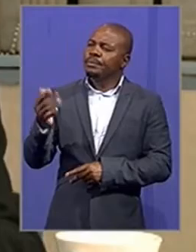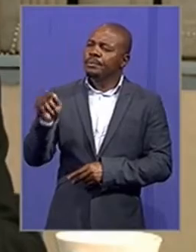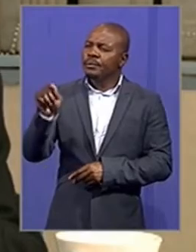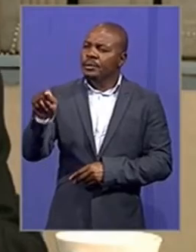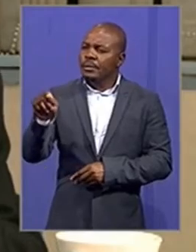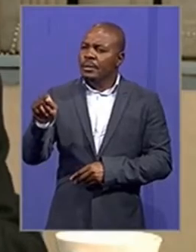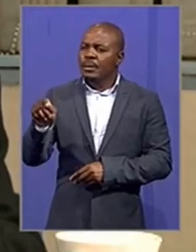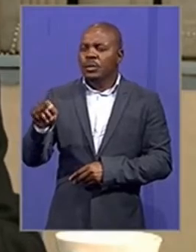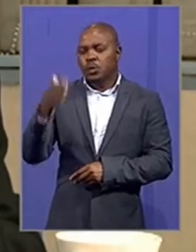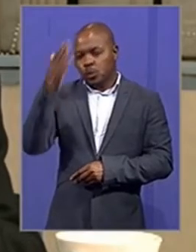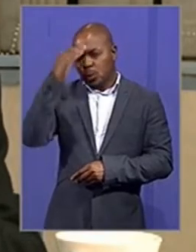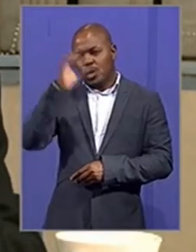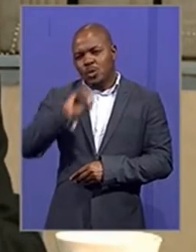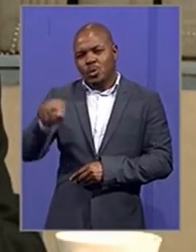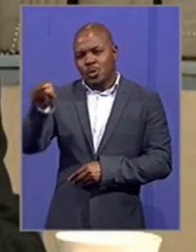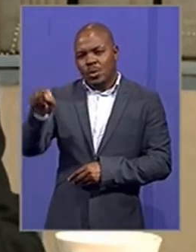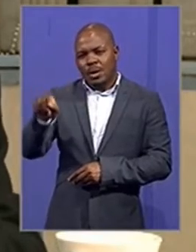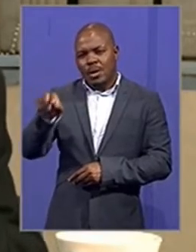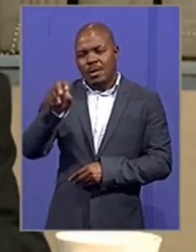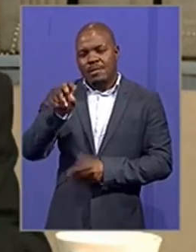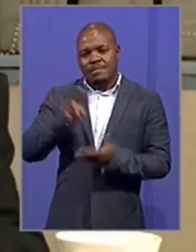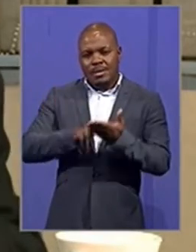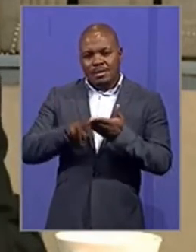in Netoyando,